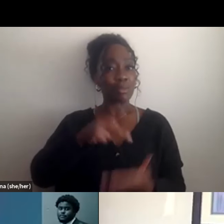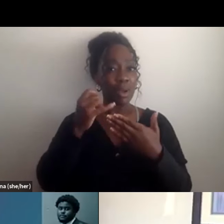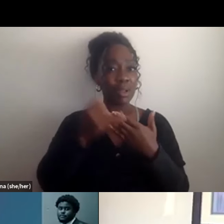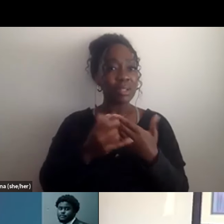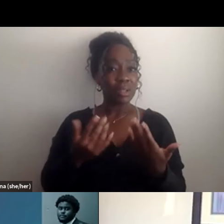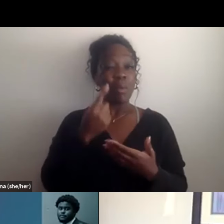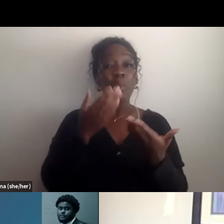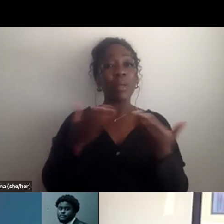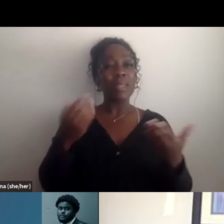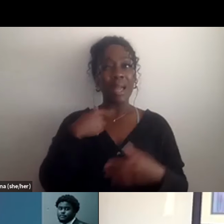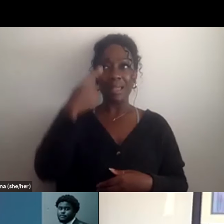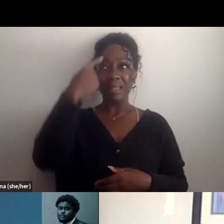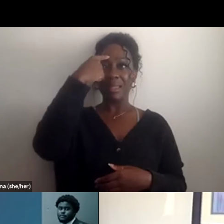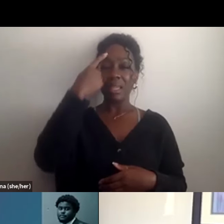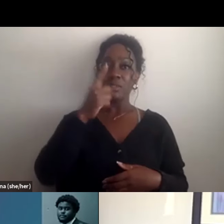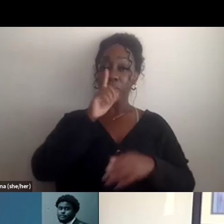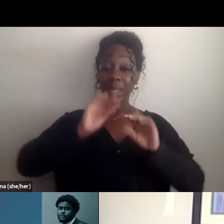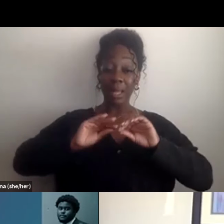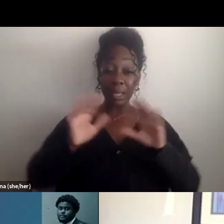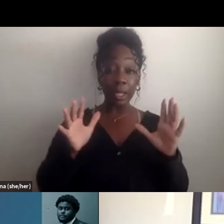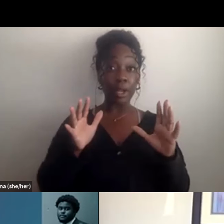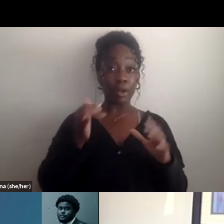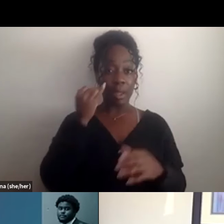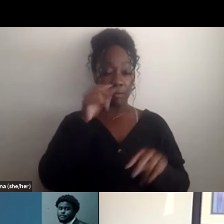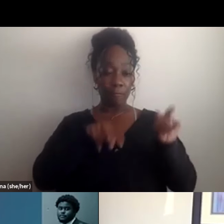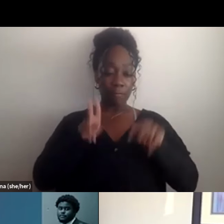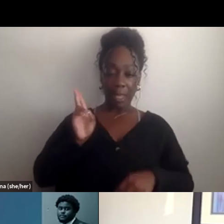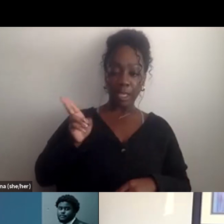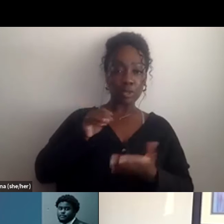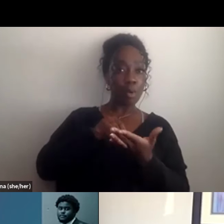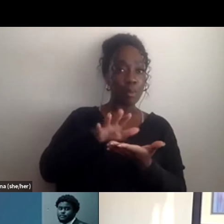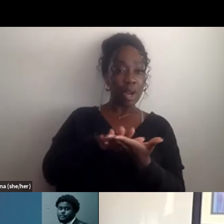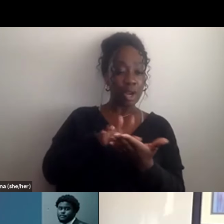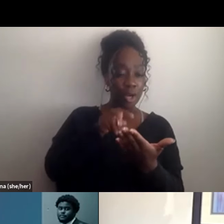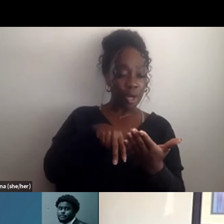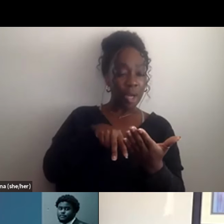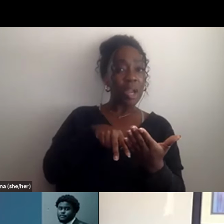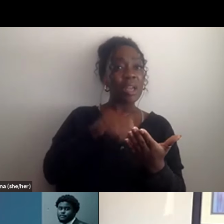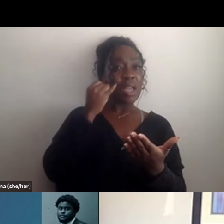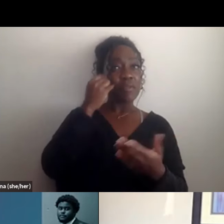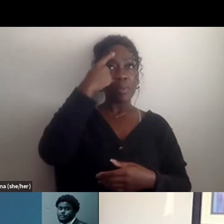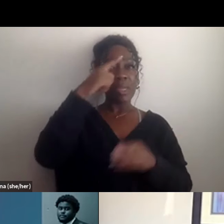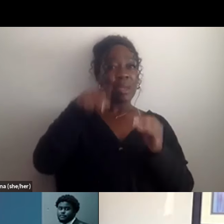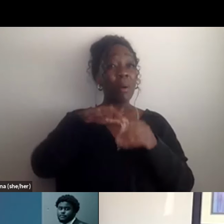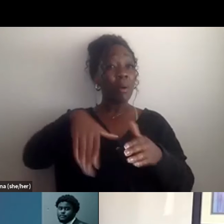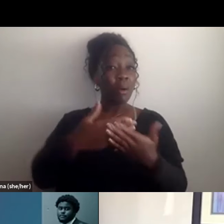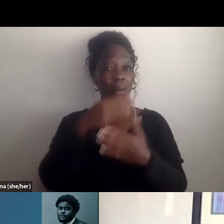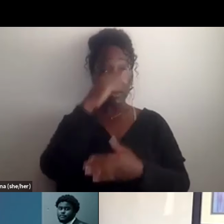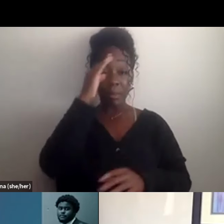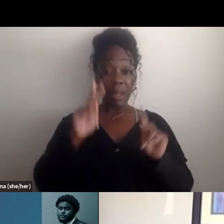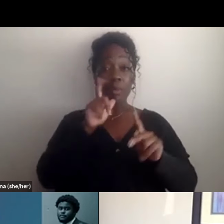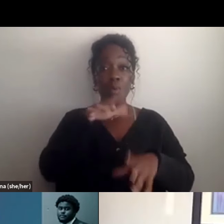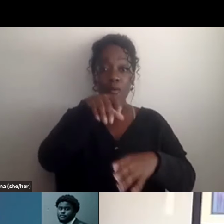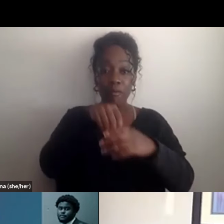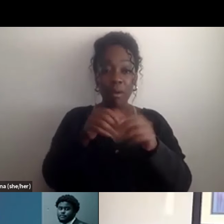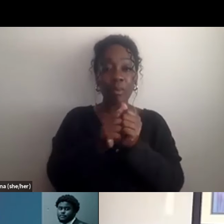that comes across very clear in the historical record is that when we think about many of the kind of Black folks who were engaging in the abolitionist